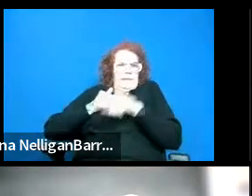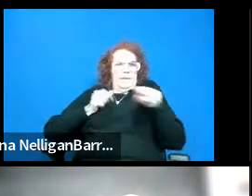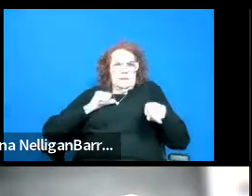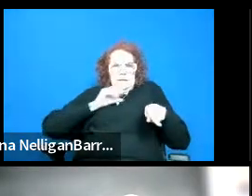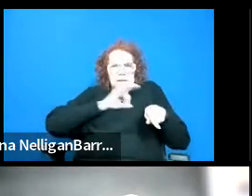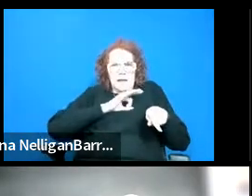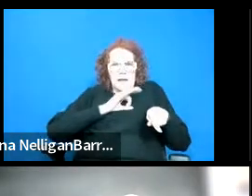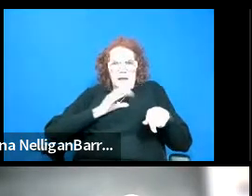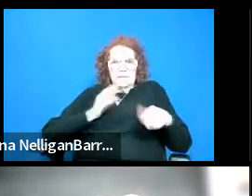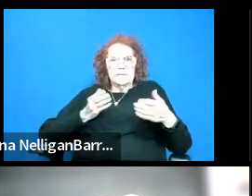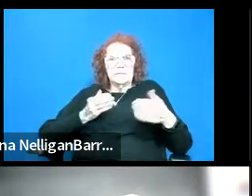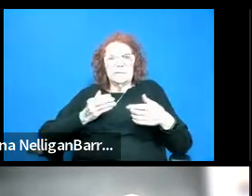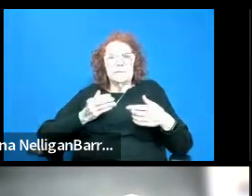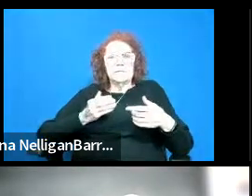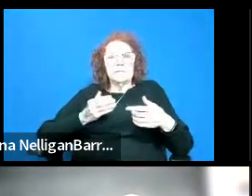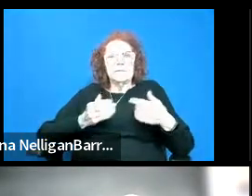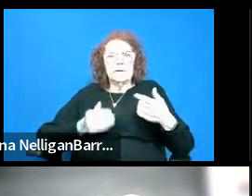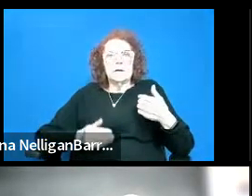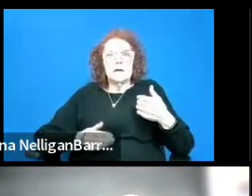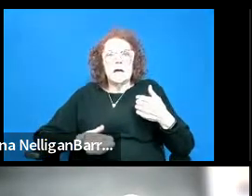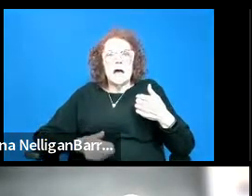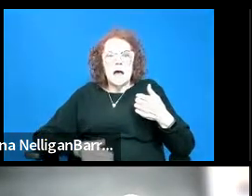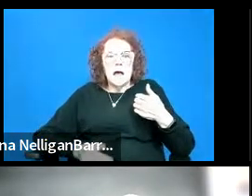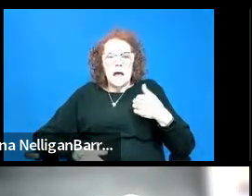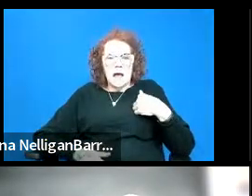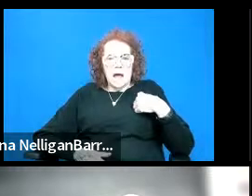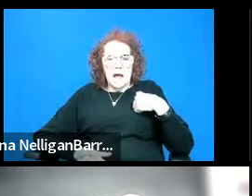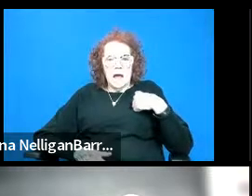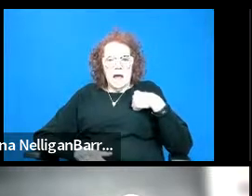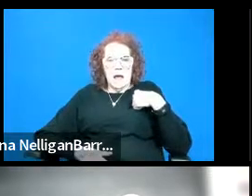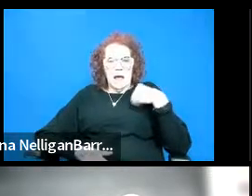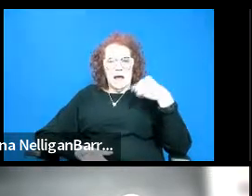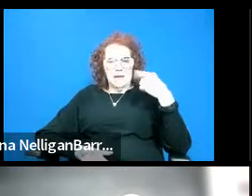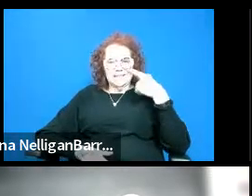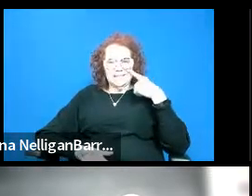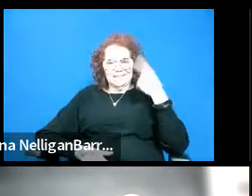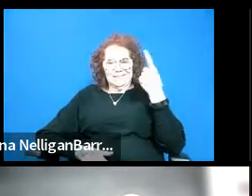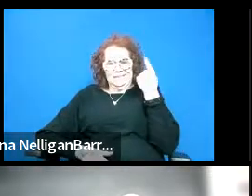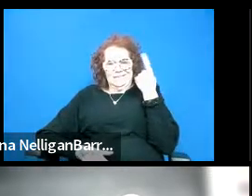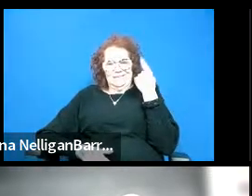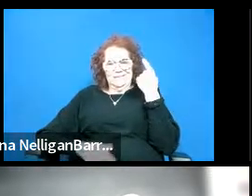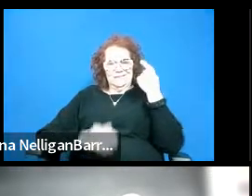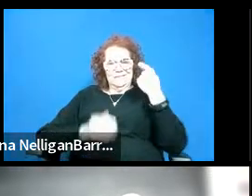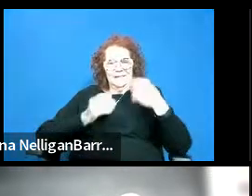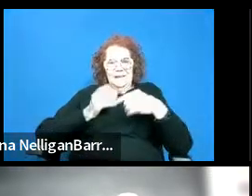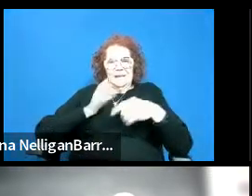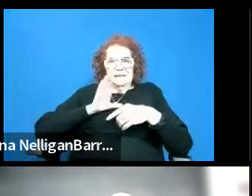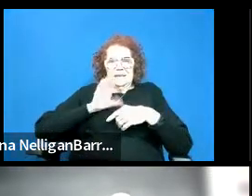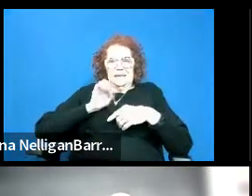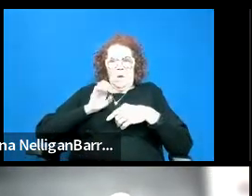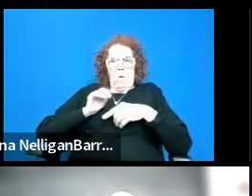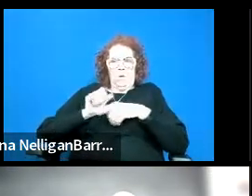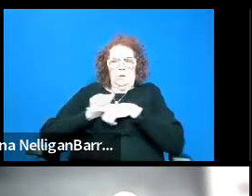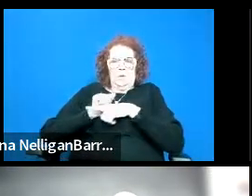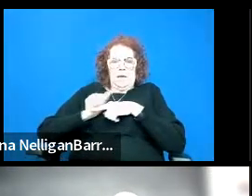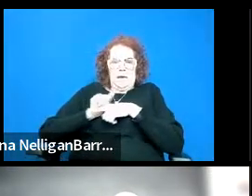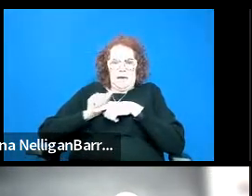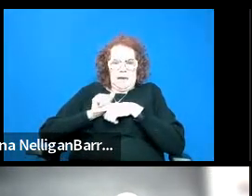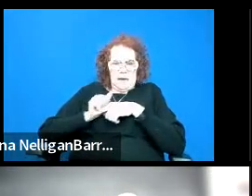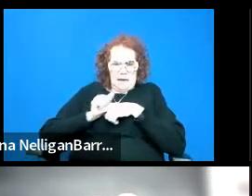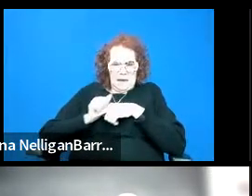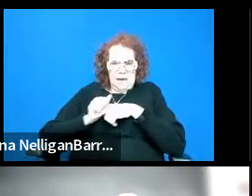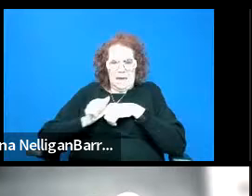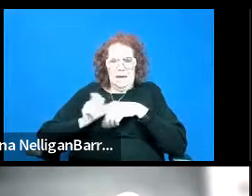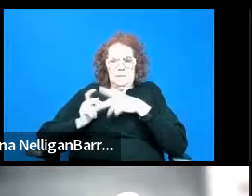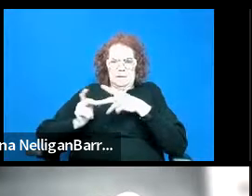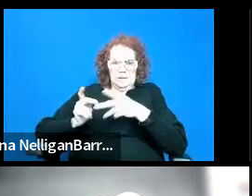we were able to add one additional CEO trainee position, and that's going to help.